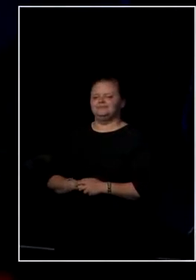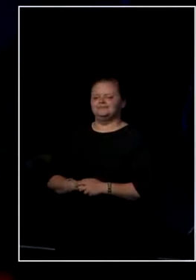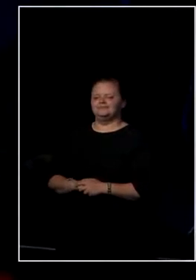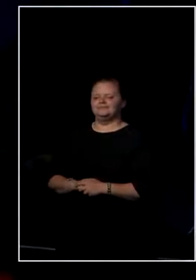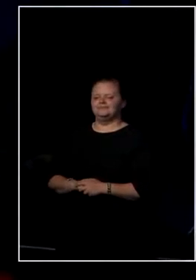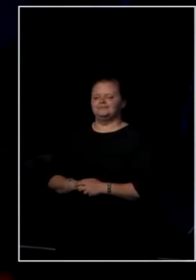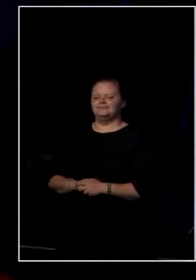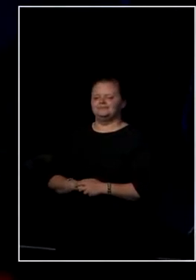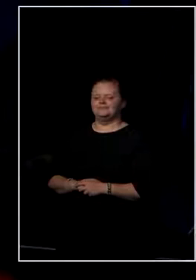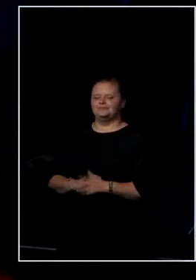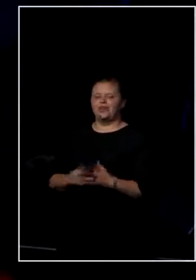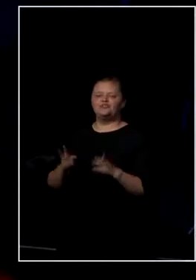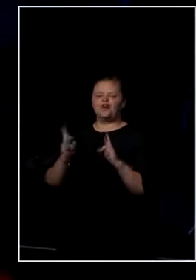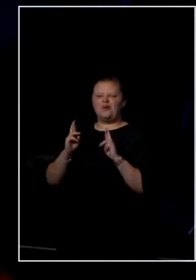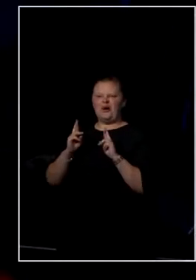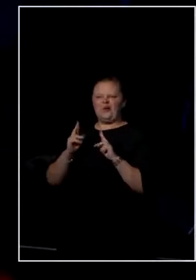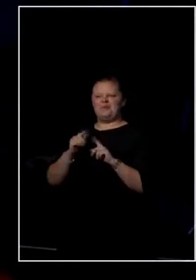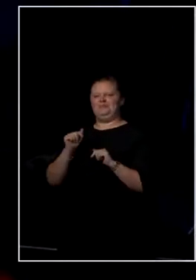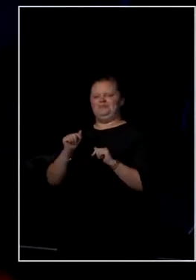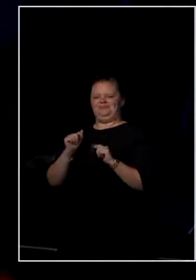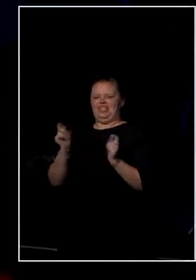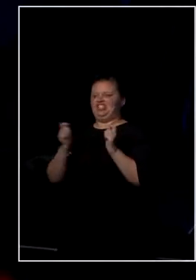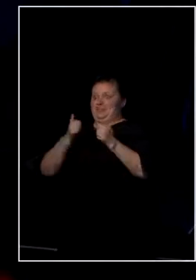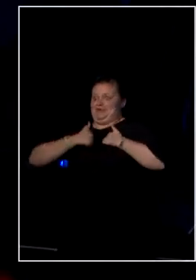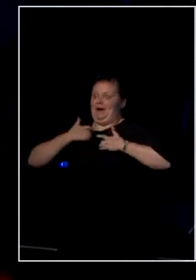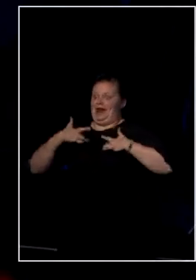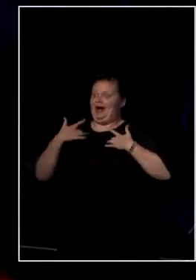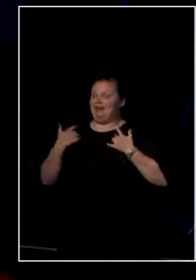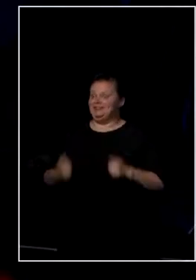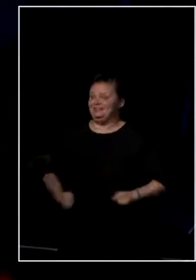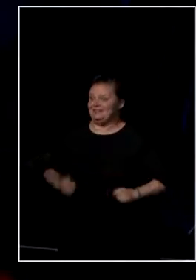So I hope that this changes my life.